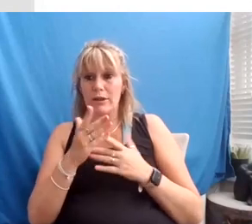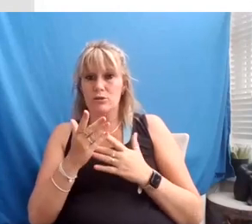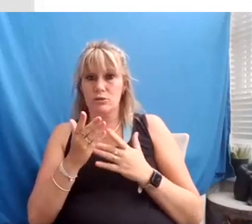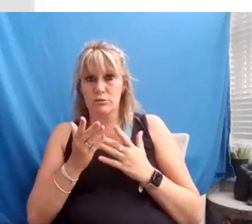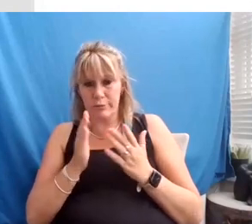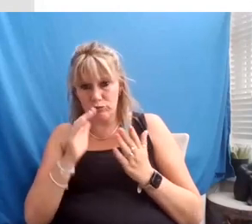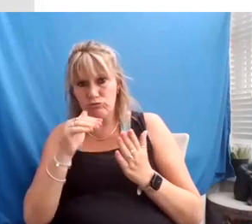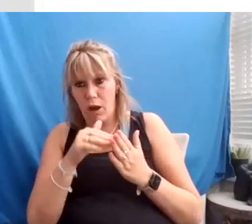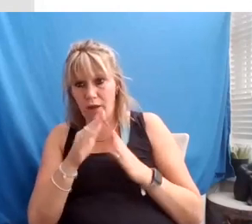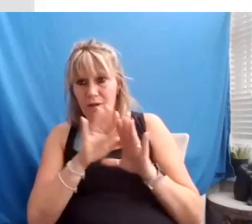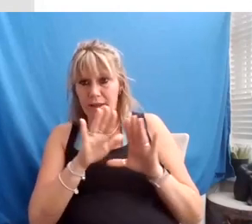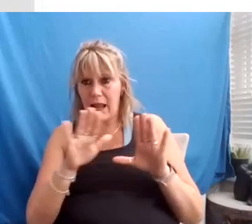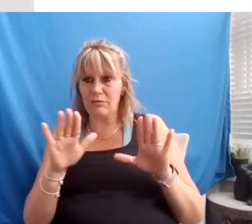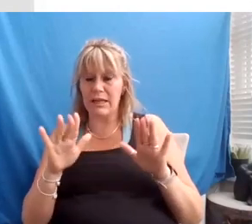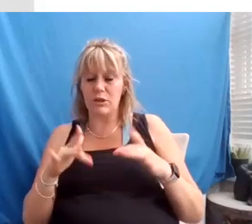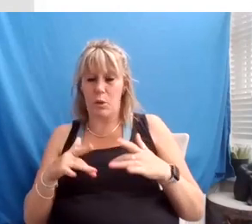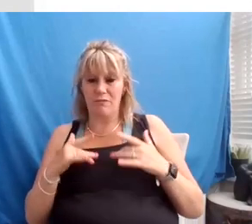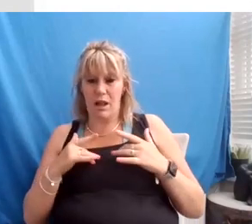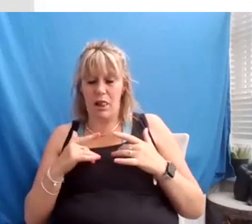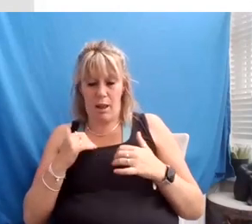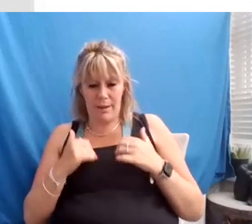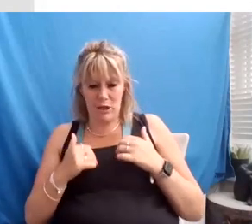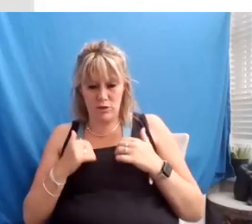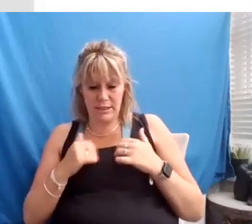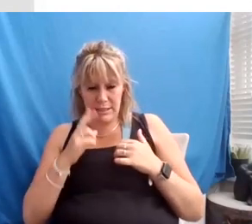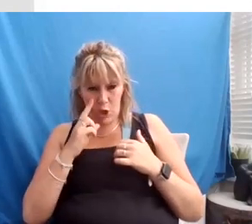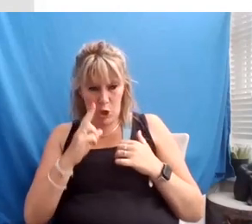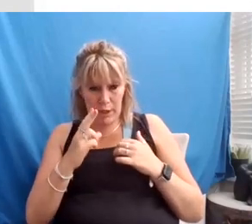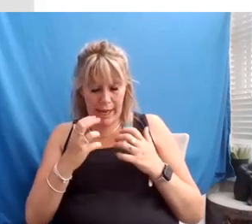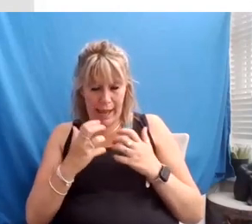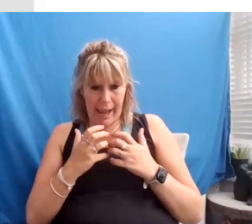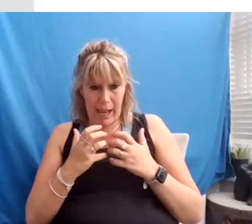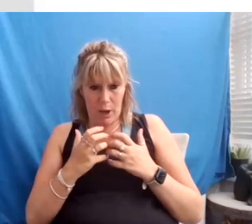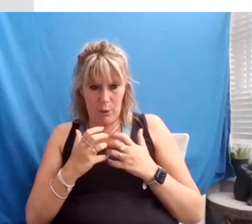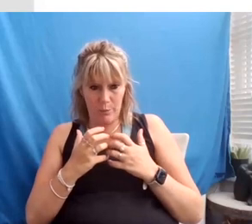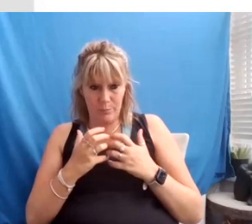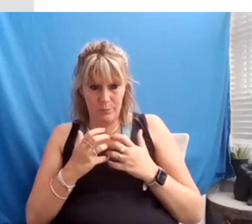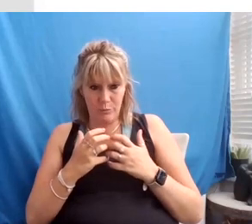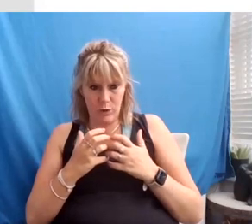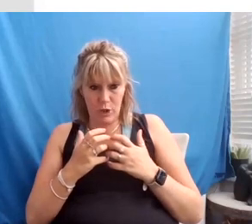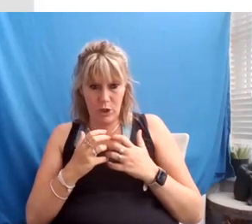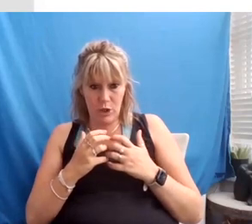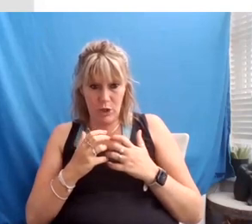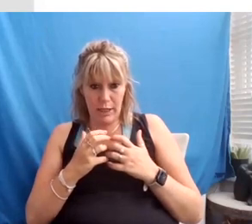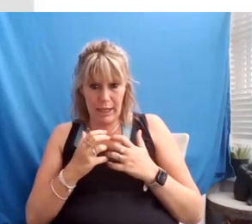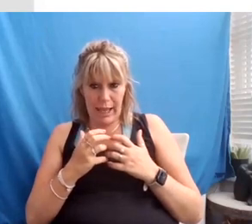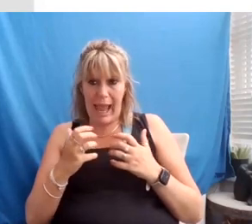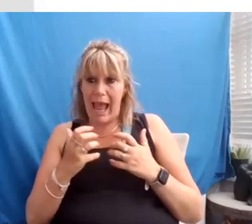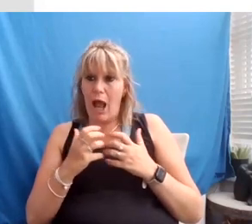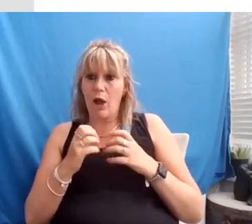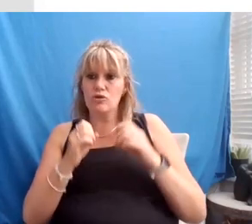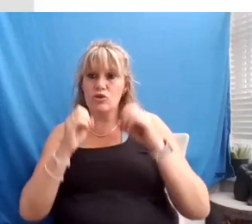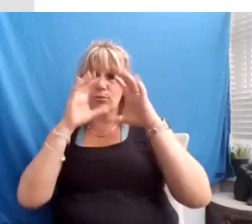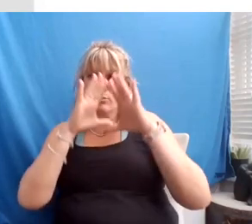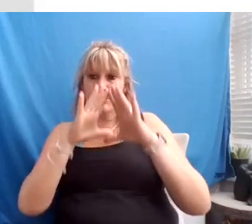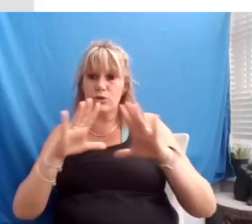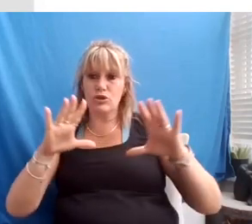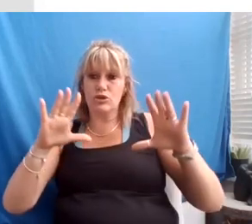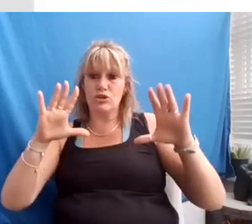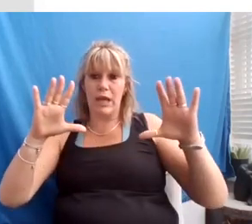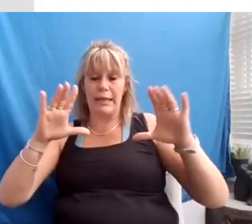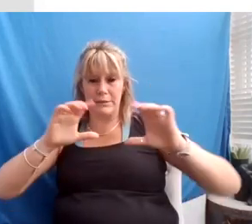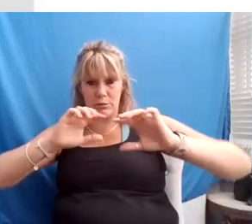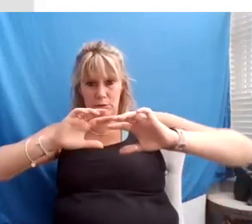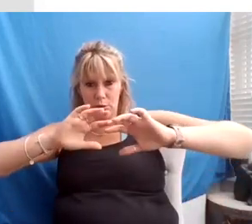I think I'm interested in looking at things like how do you project your computer screen or your phone to make it bigger? You know, how do